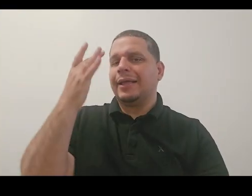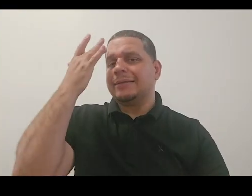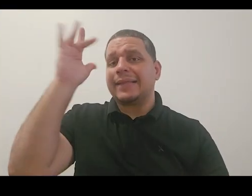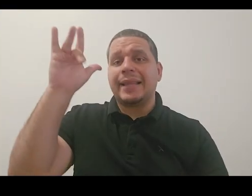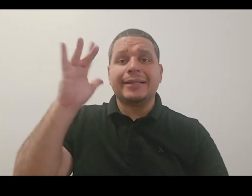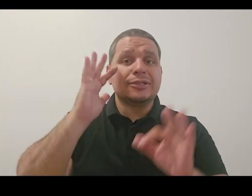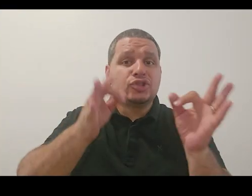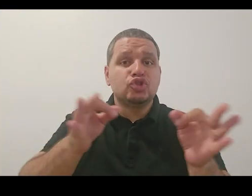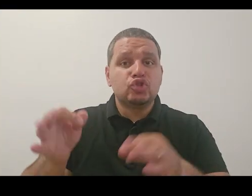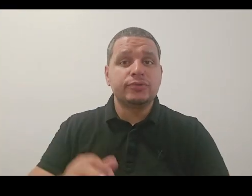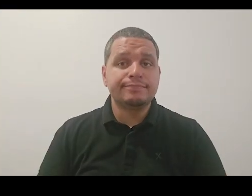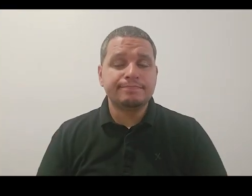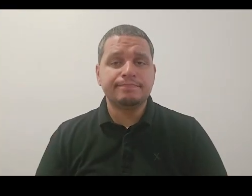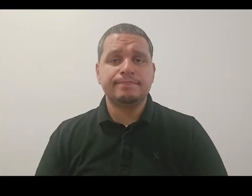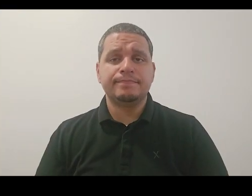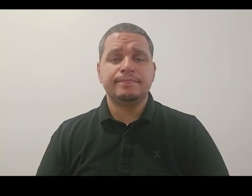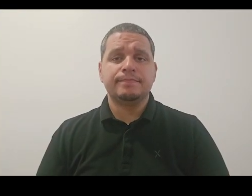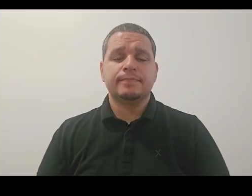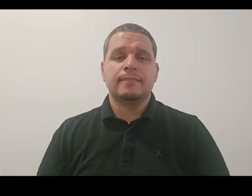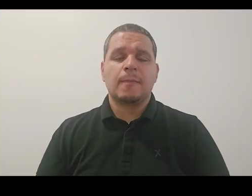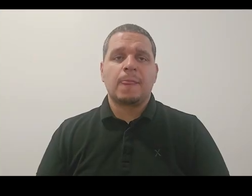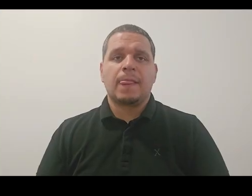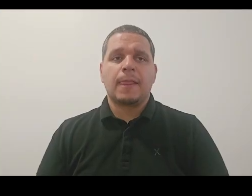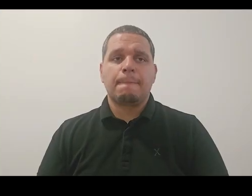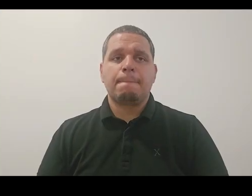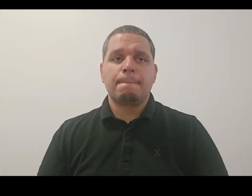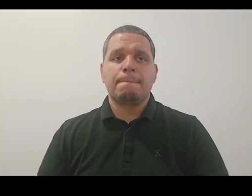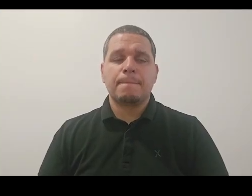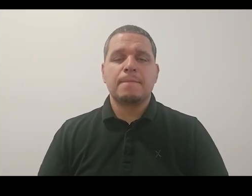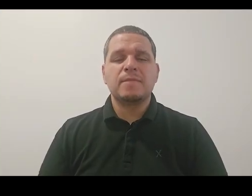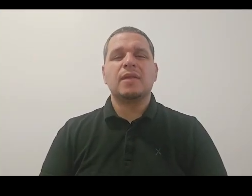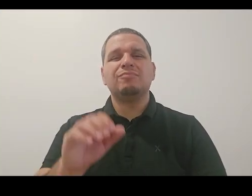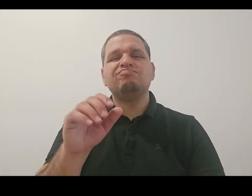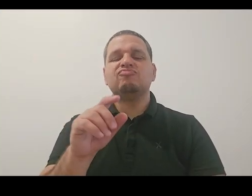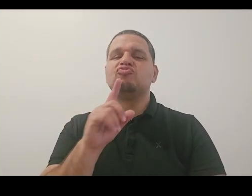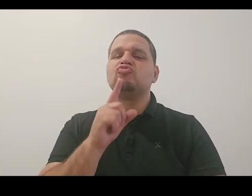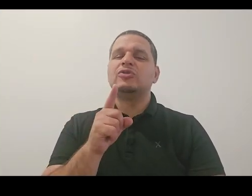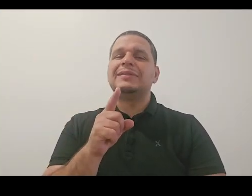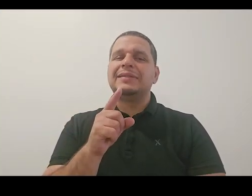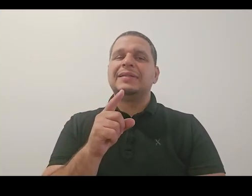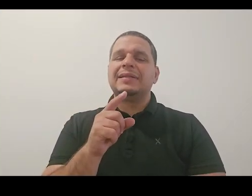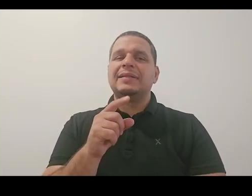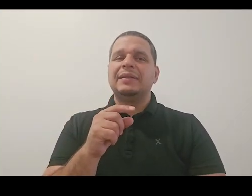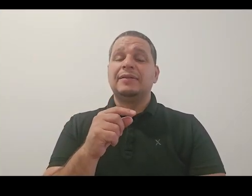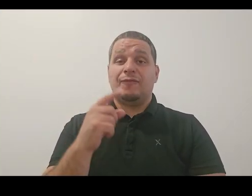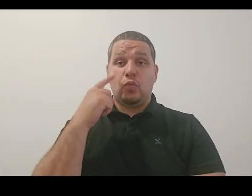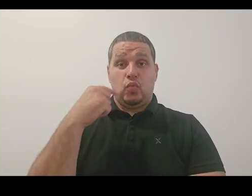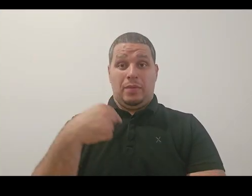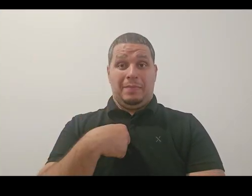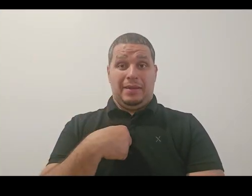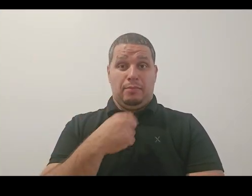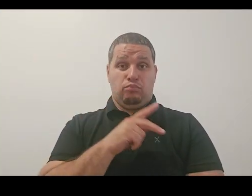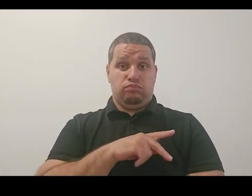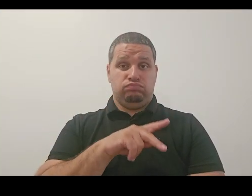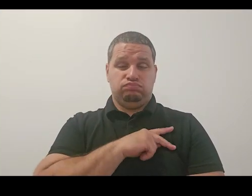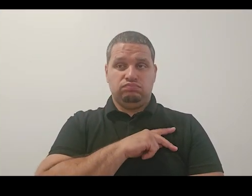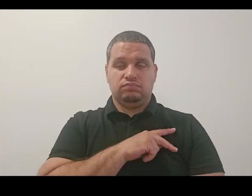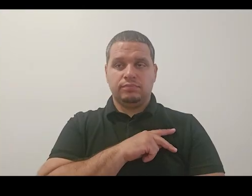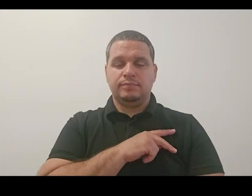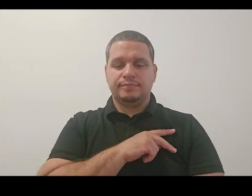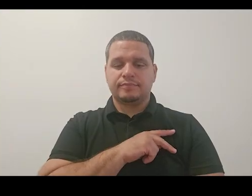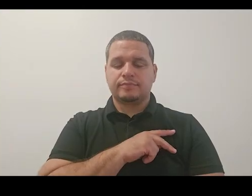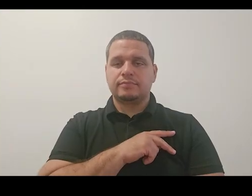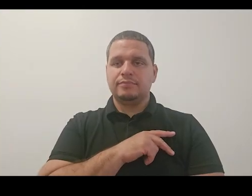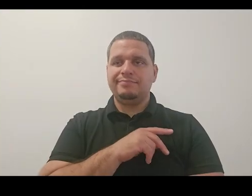intelligent decisions. And so I think it comes down for me